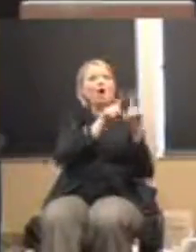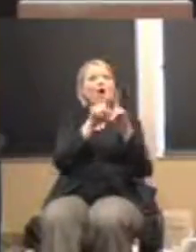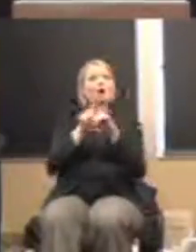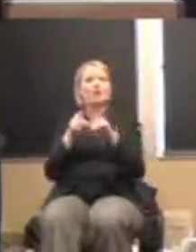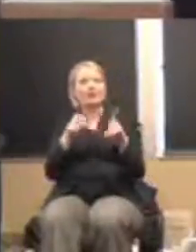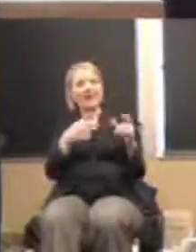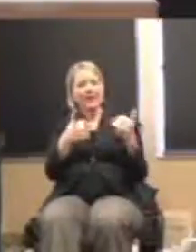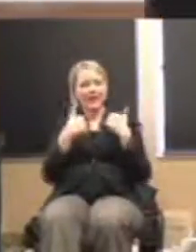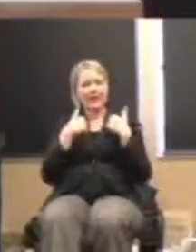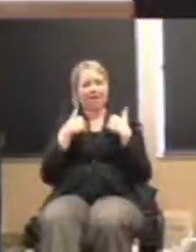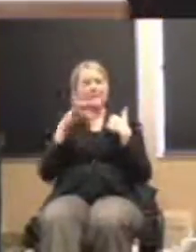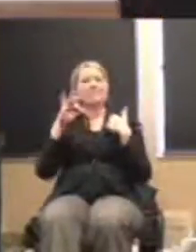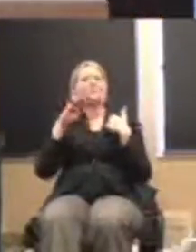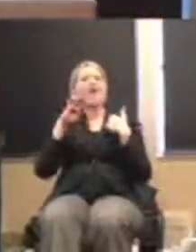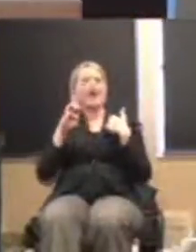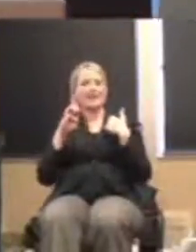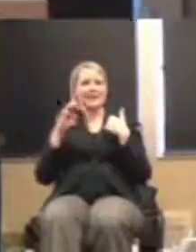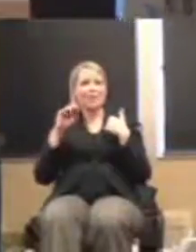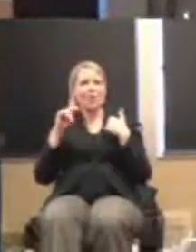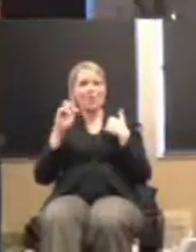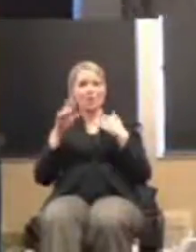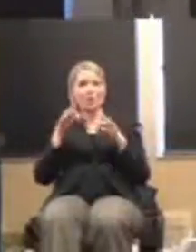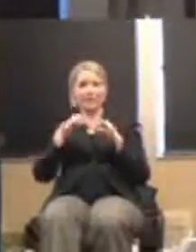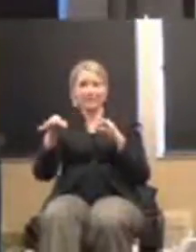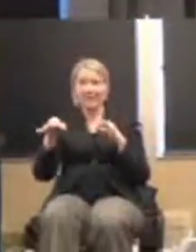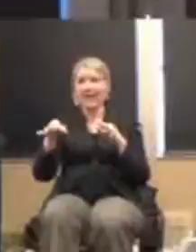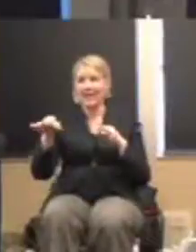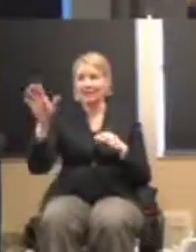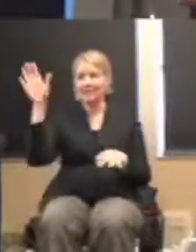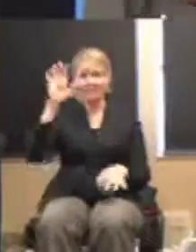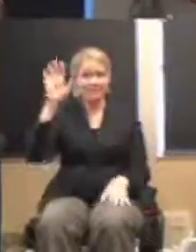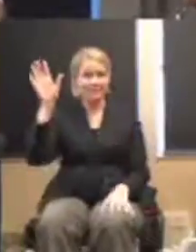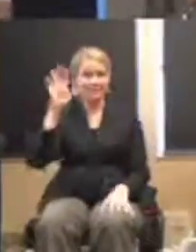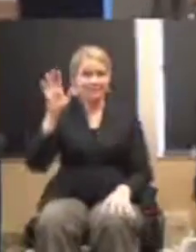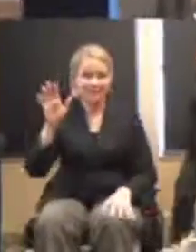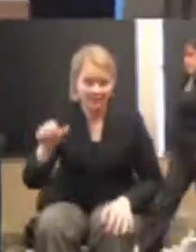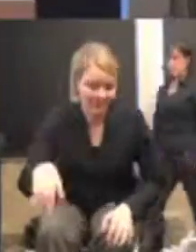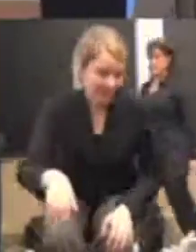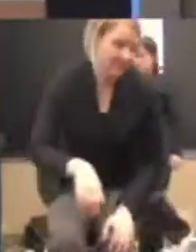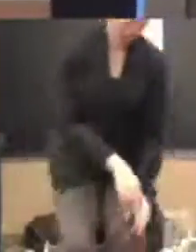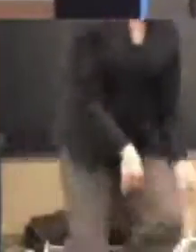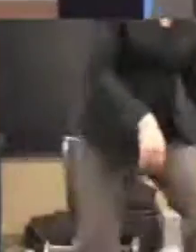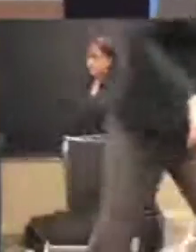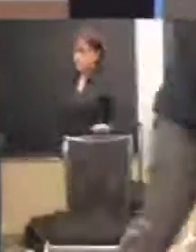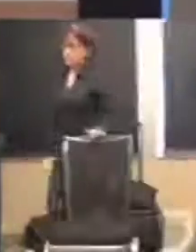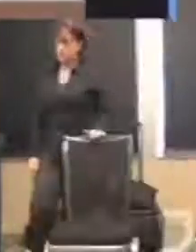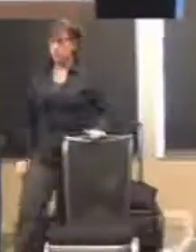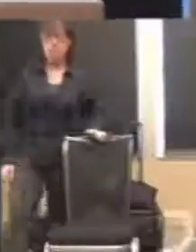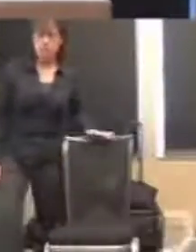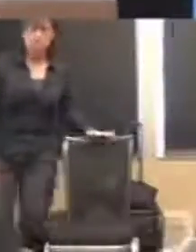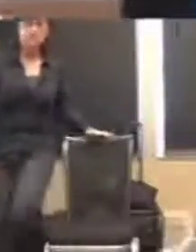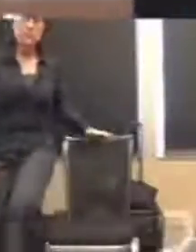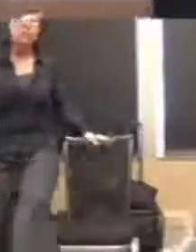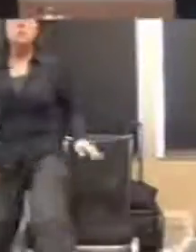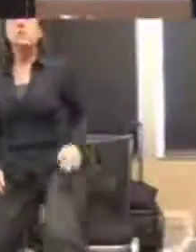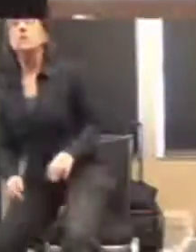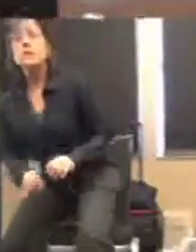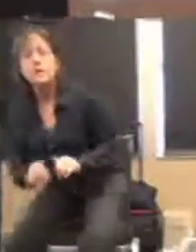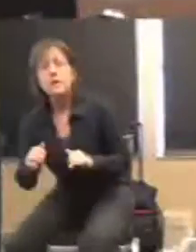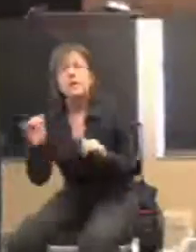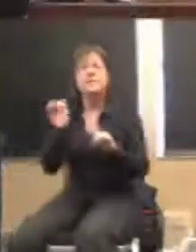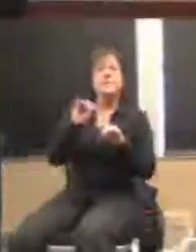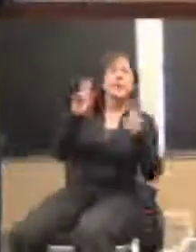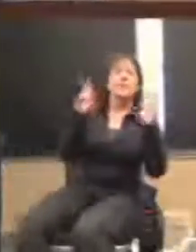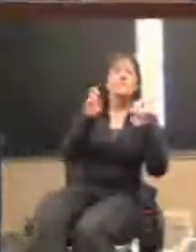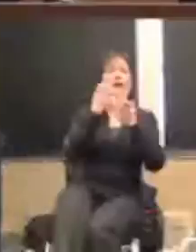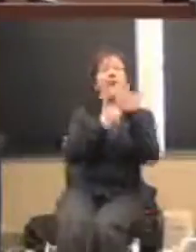have fine motor delays? It is like hand in glove for most